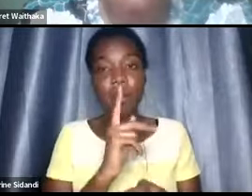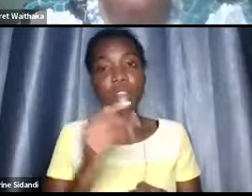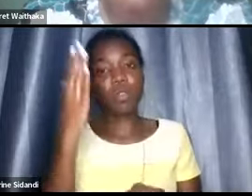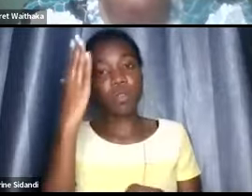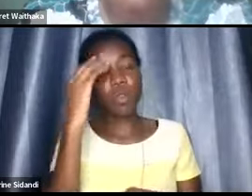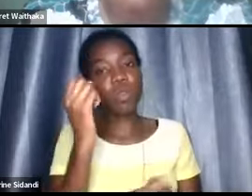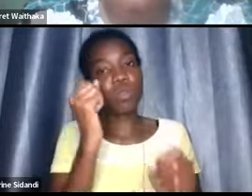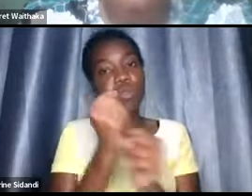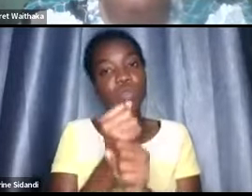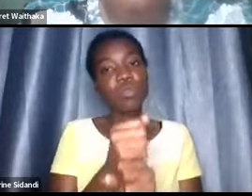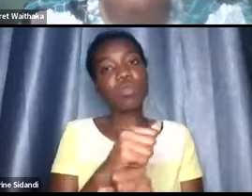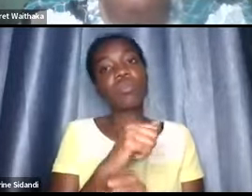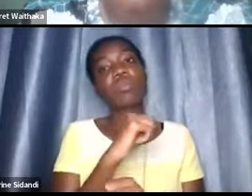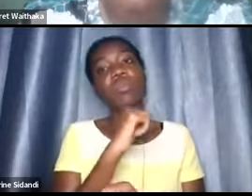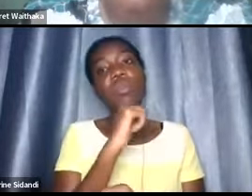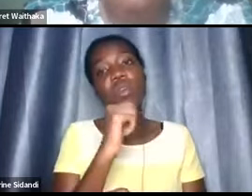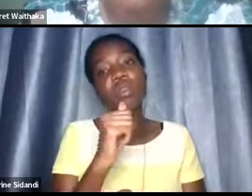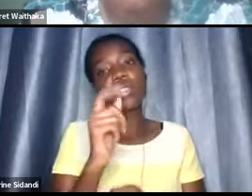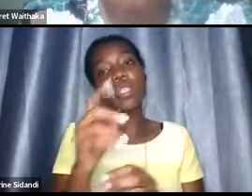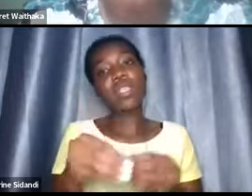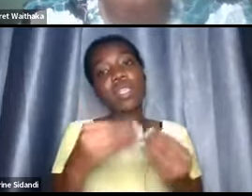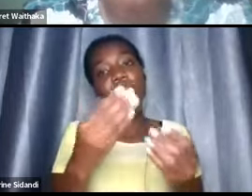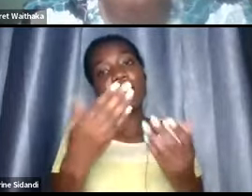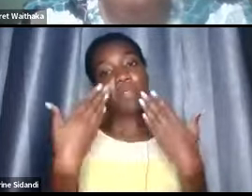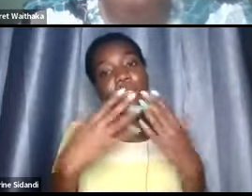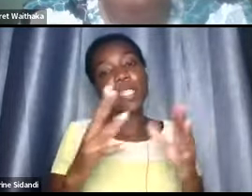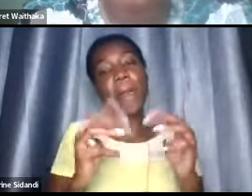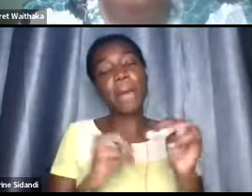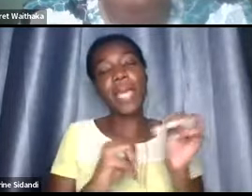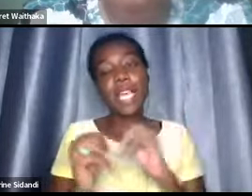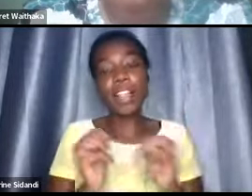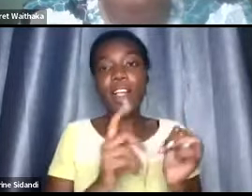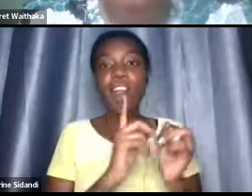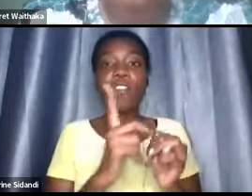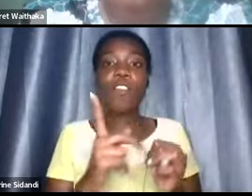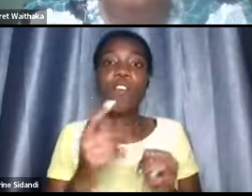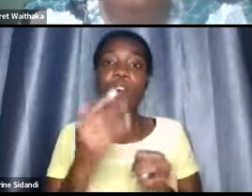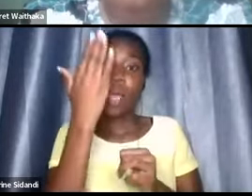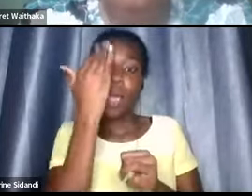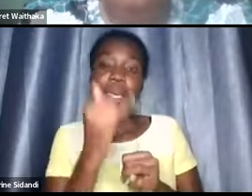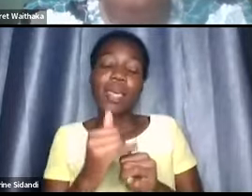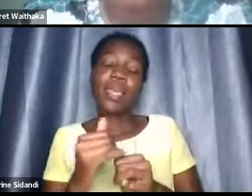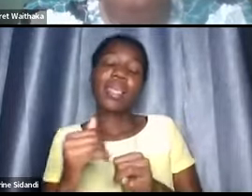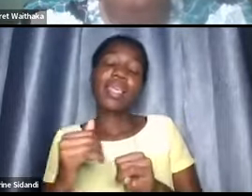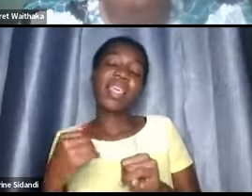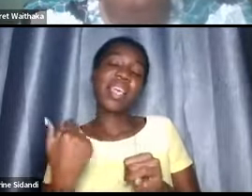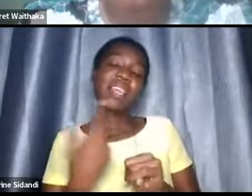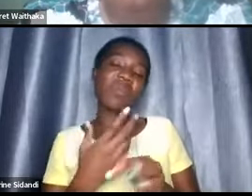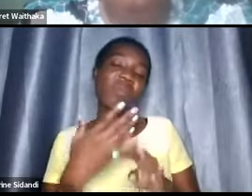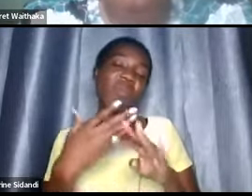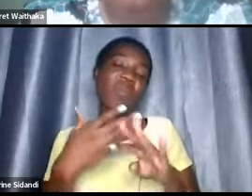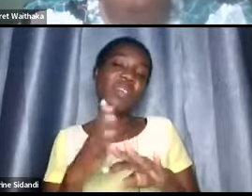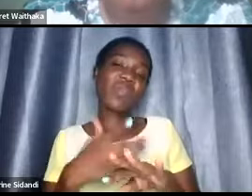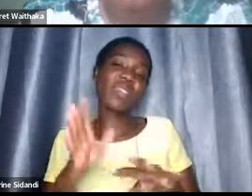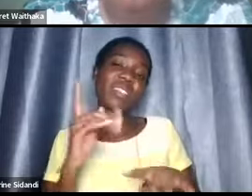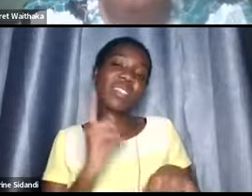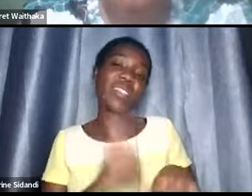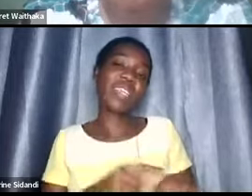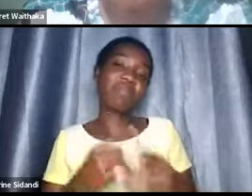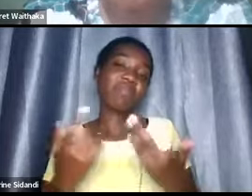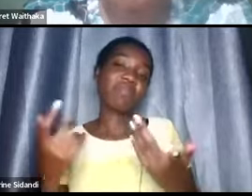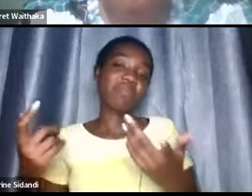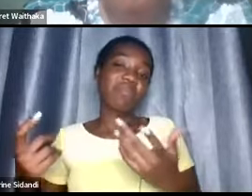don'ts. And you've been given the intervention method. So why should we waste time to interact with Margaret?